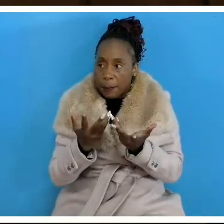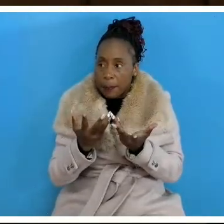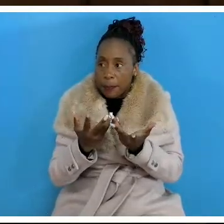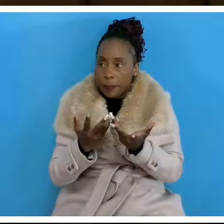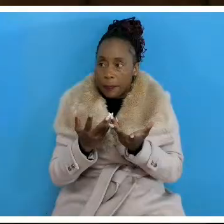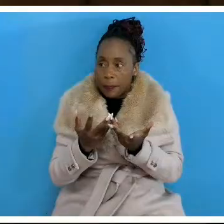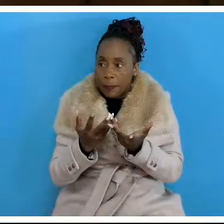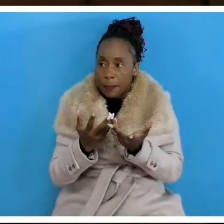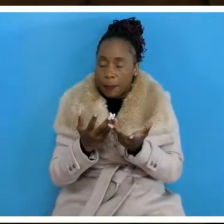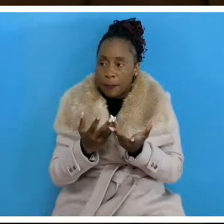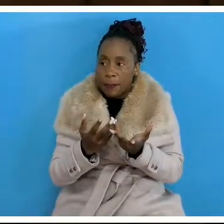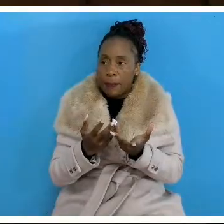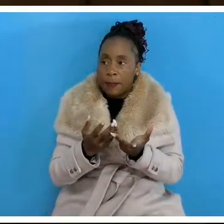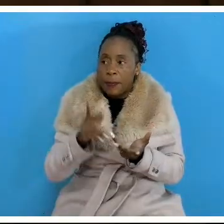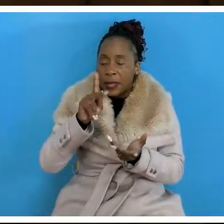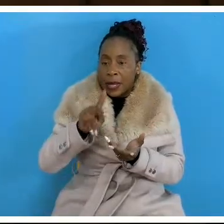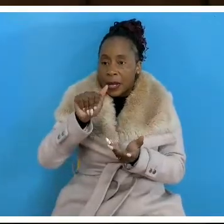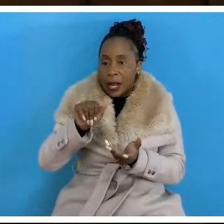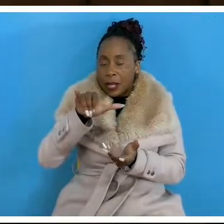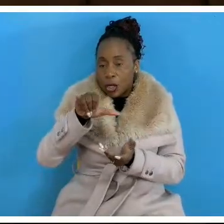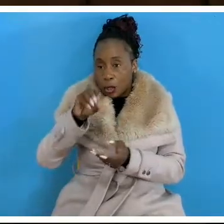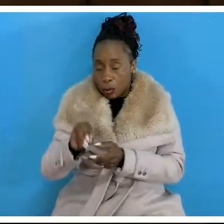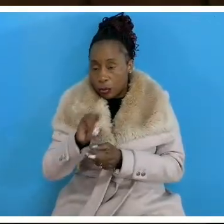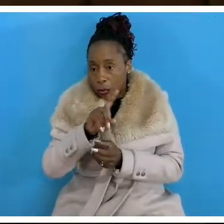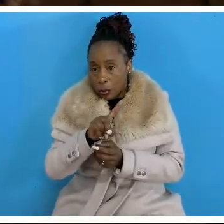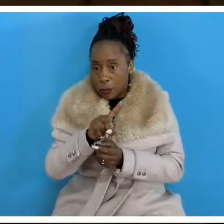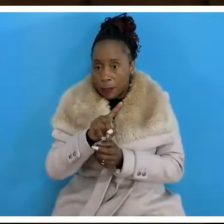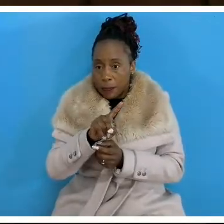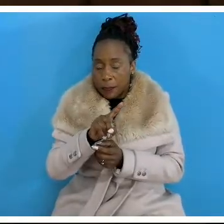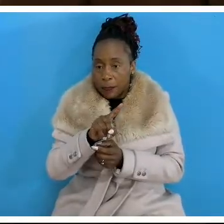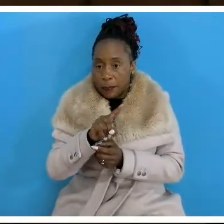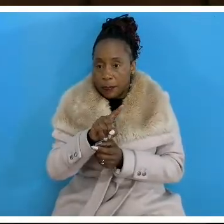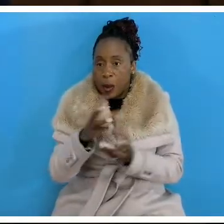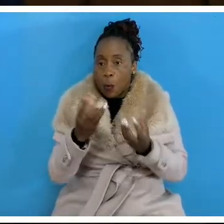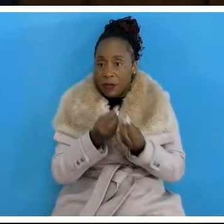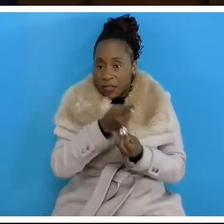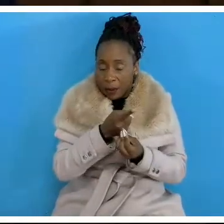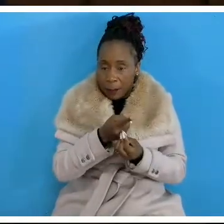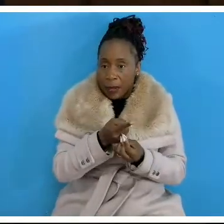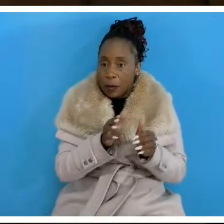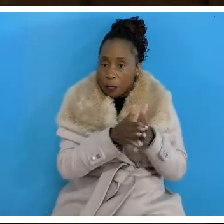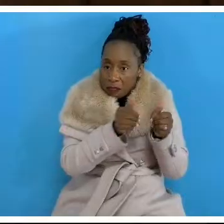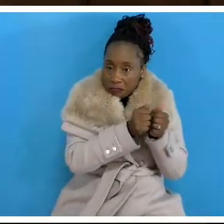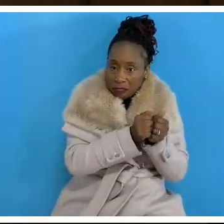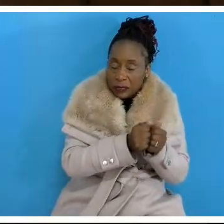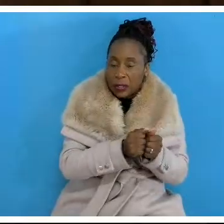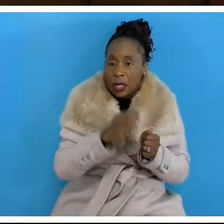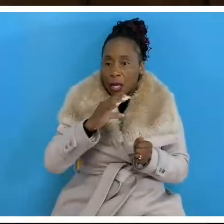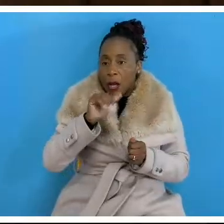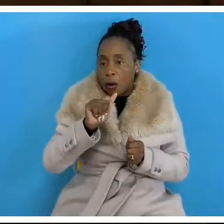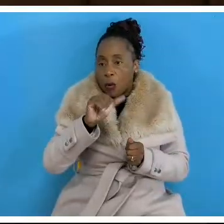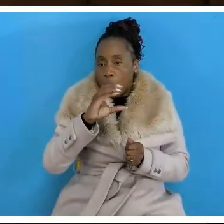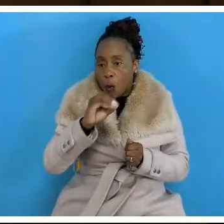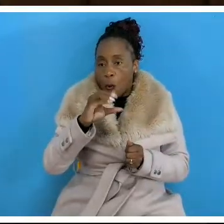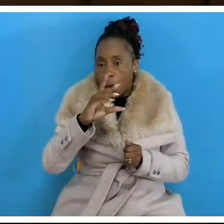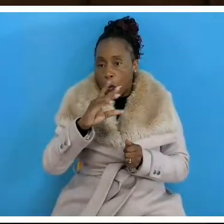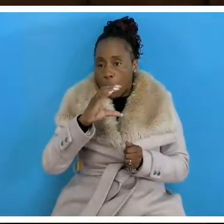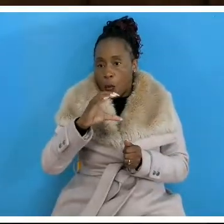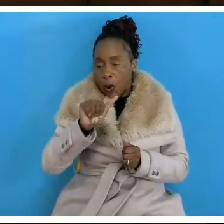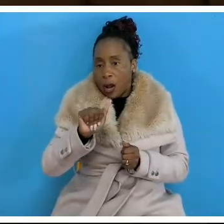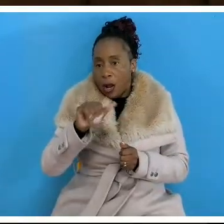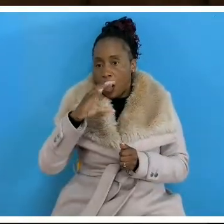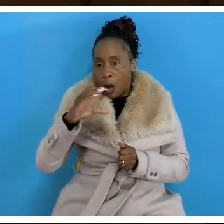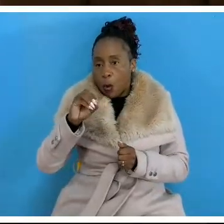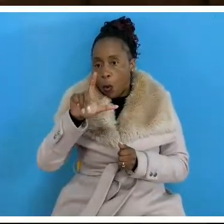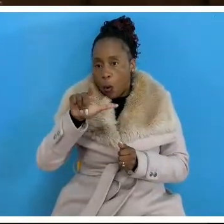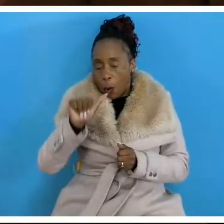Kyle Bakery. It's in Klipspruit West. With them, in partnership with Coca-Cola, what we did is that we built a full